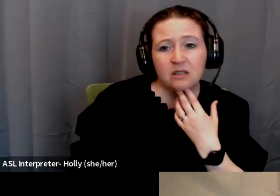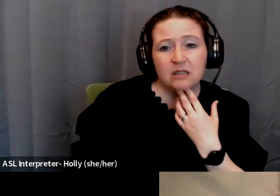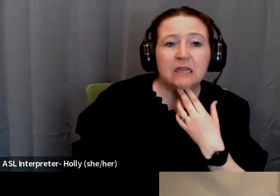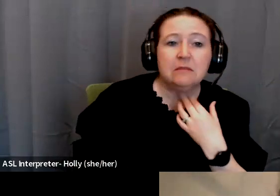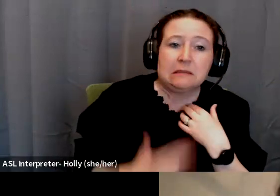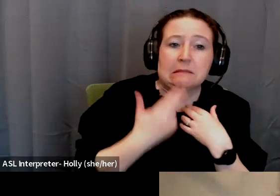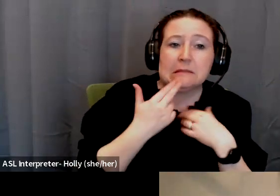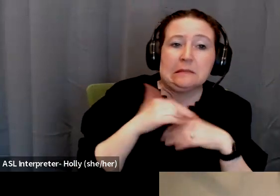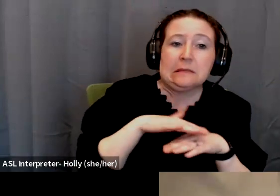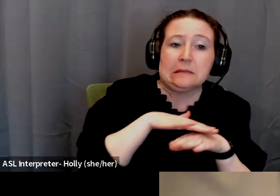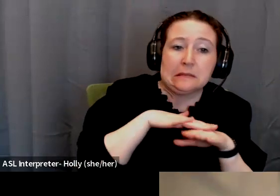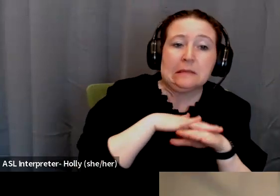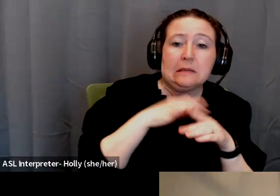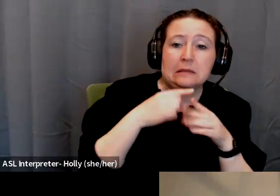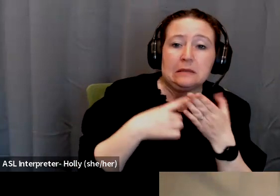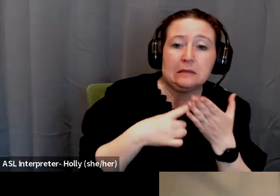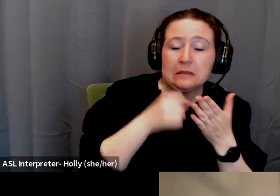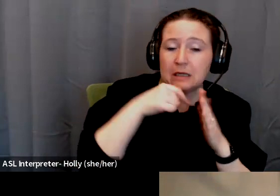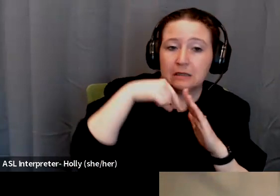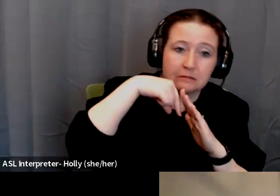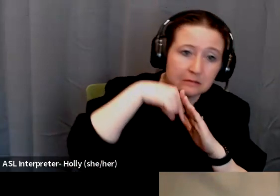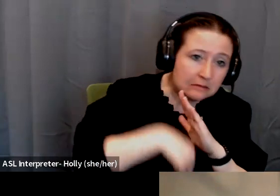Briefly, not in depth.